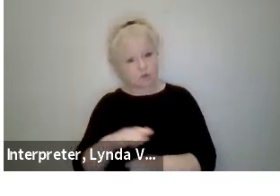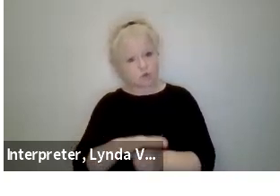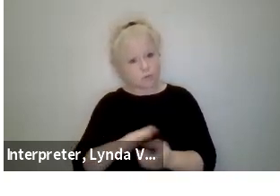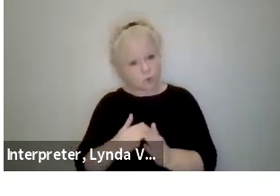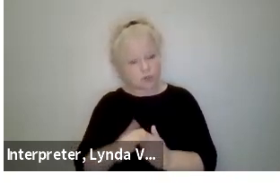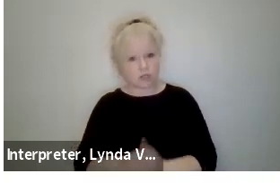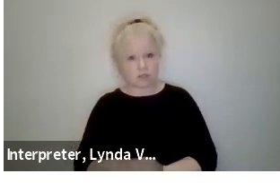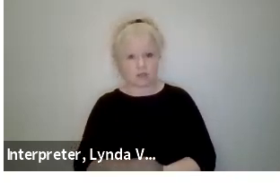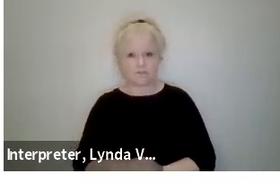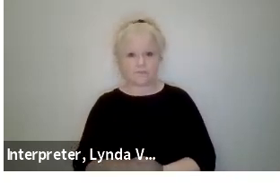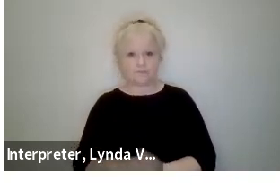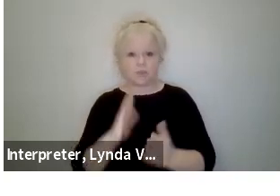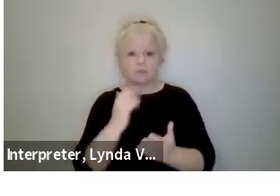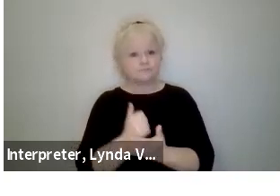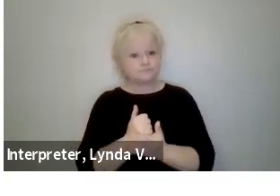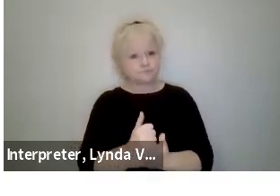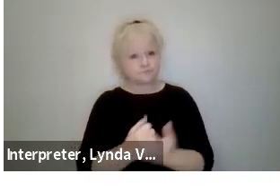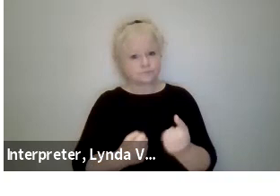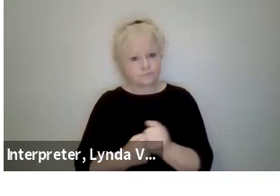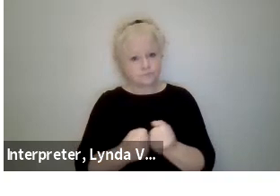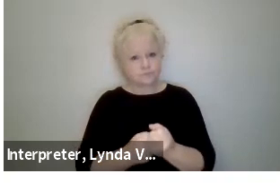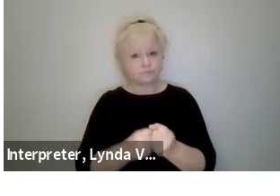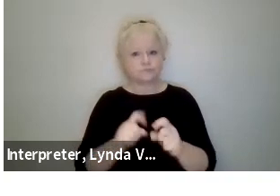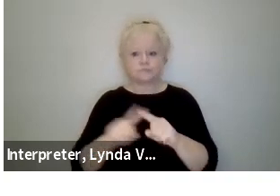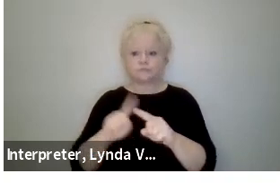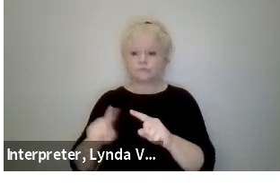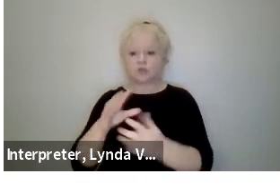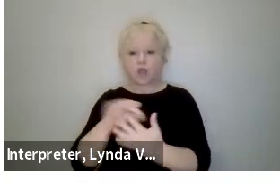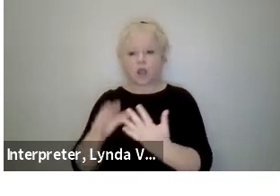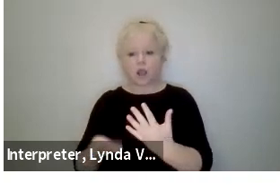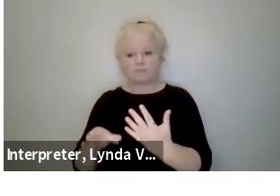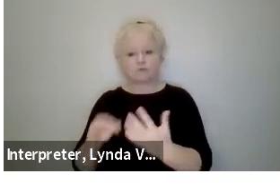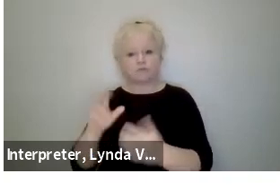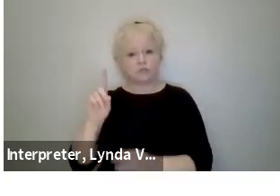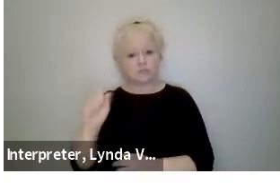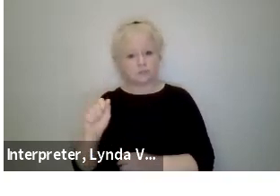So help support employment options for people with disabilities.